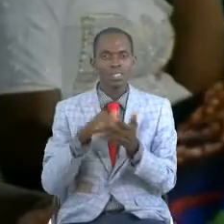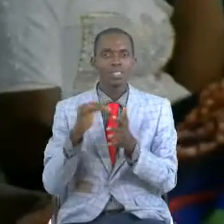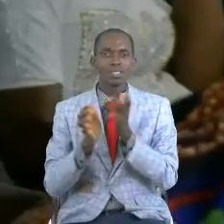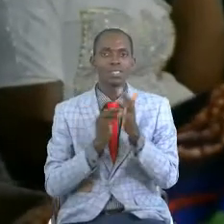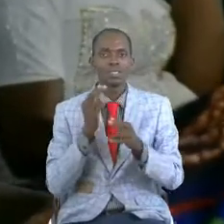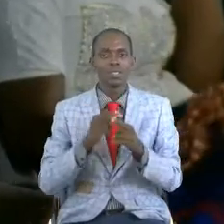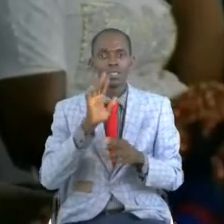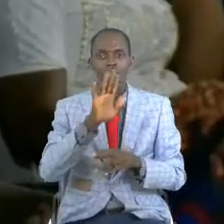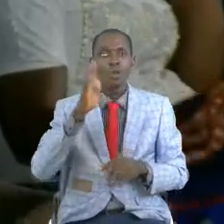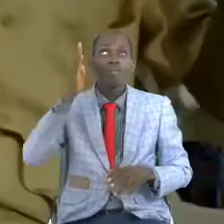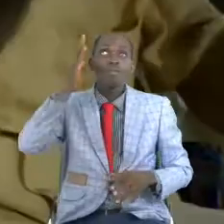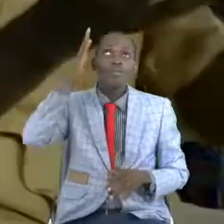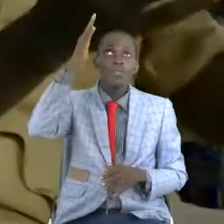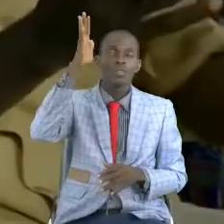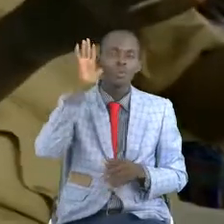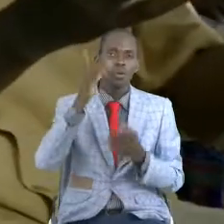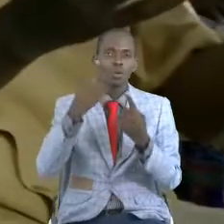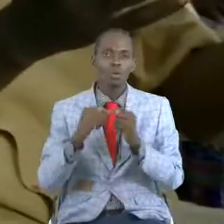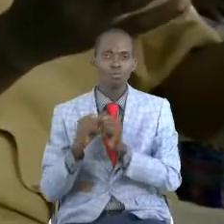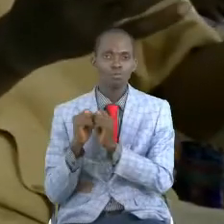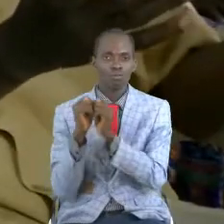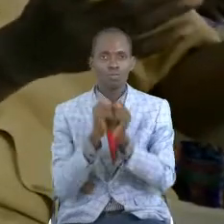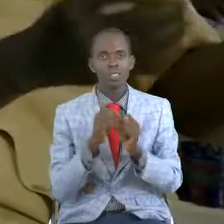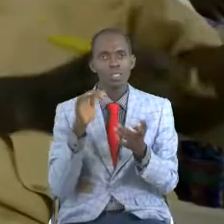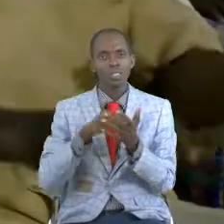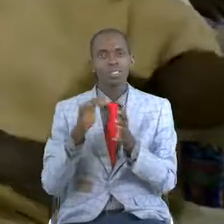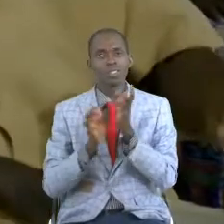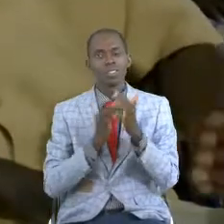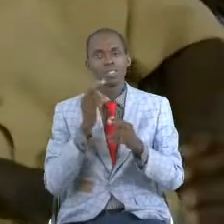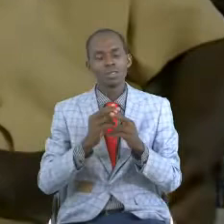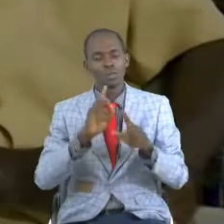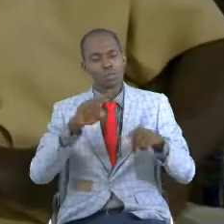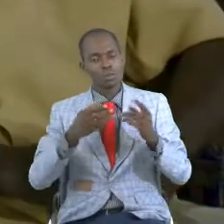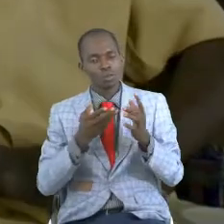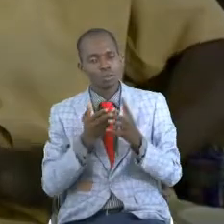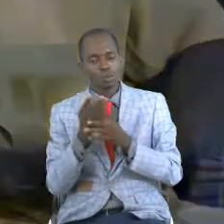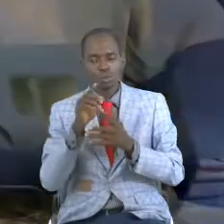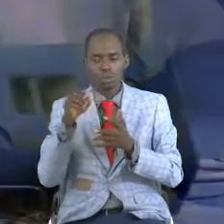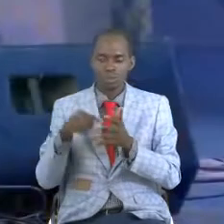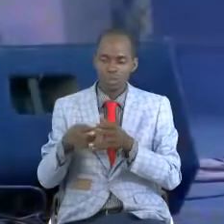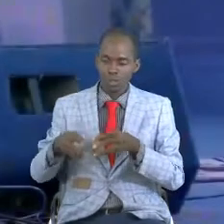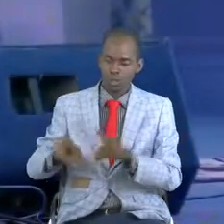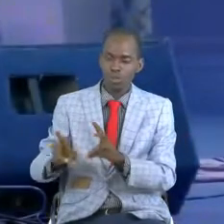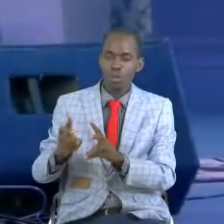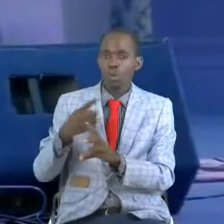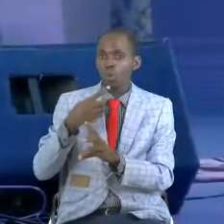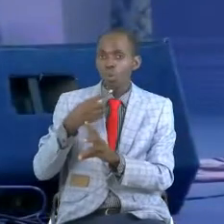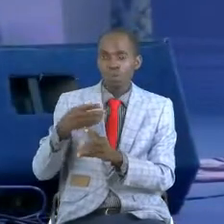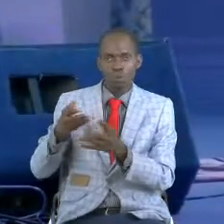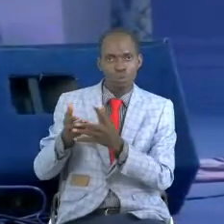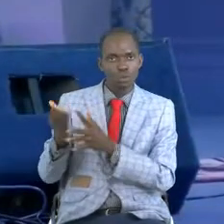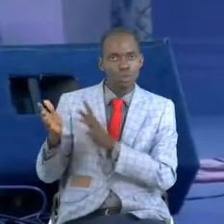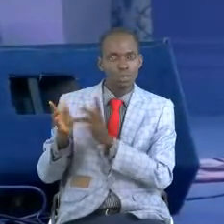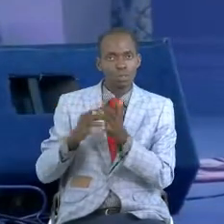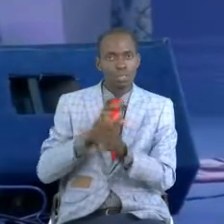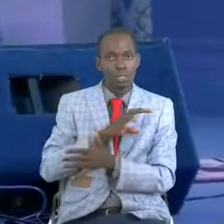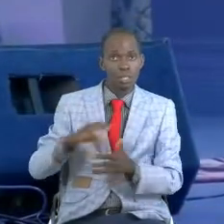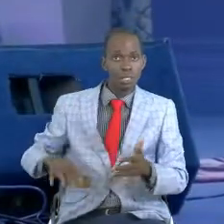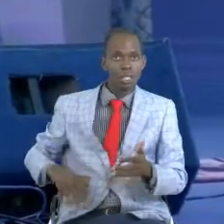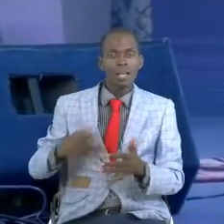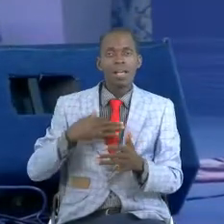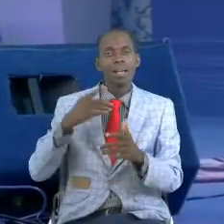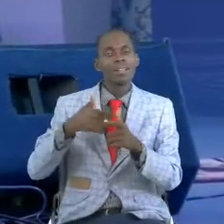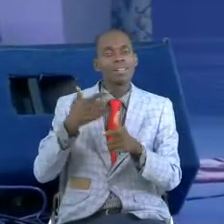will come together. And then you go through this way, who is Christ, and then everything will be